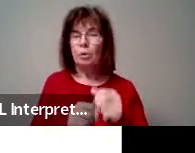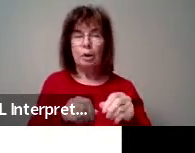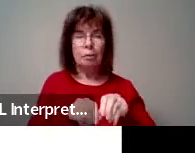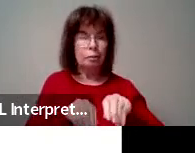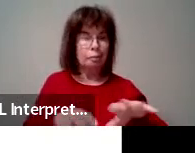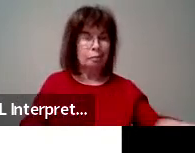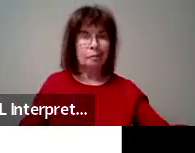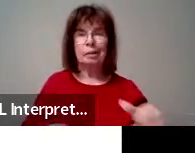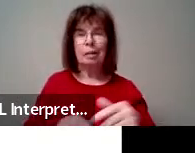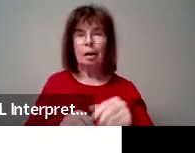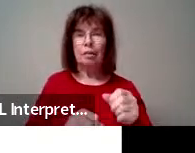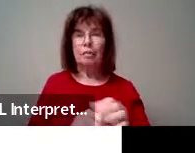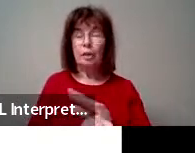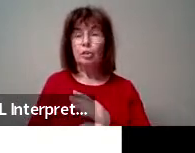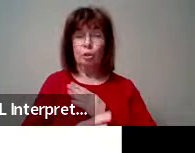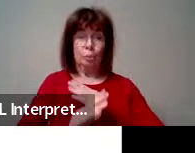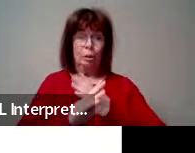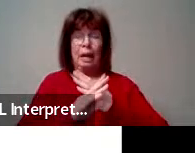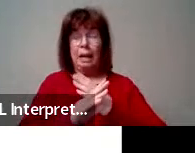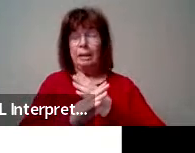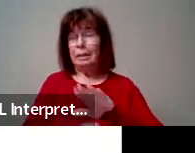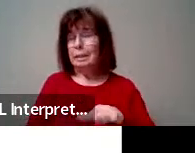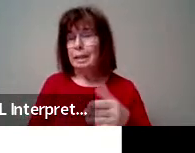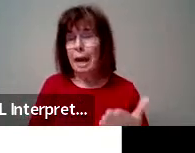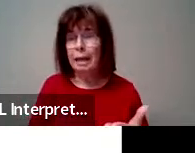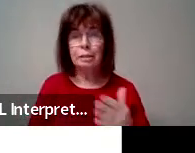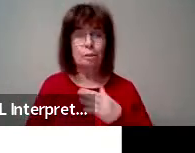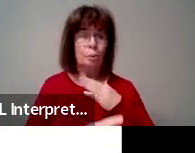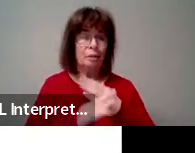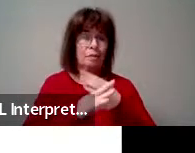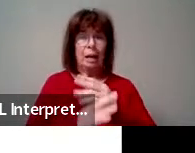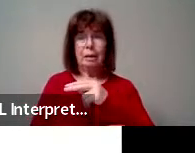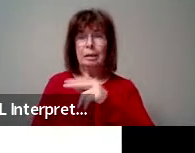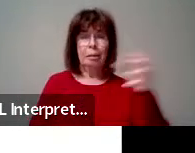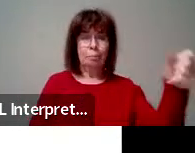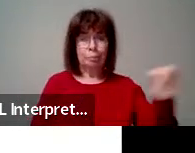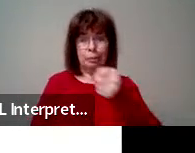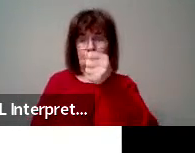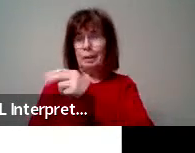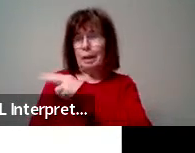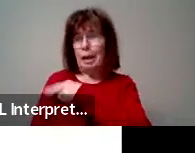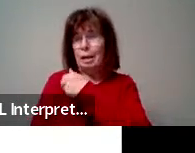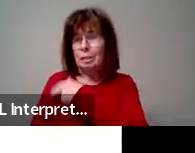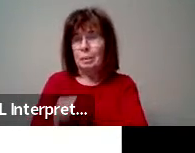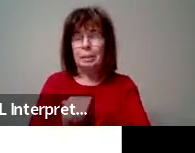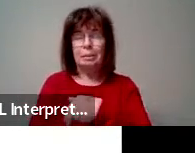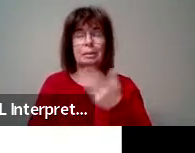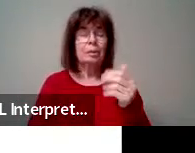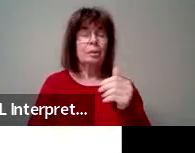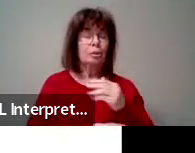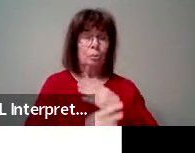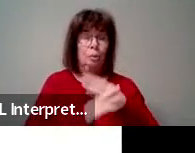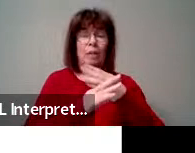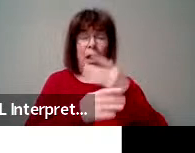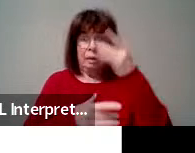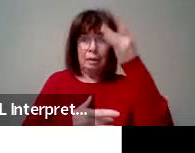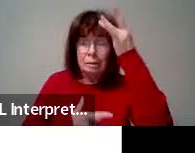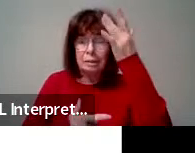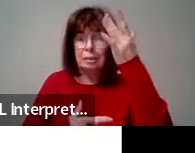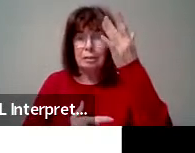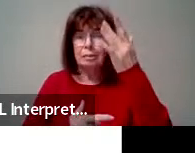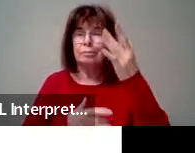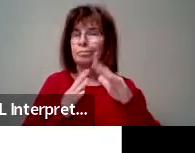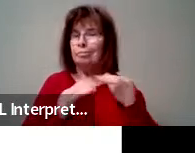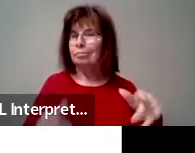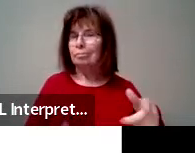prevent as many deaths as possible, to prevent hospitalization, severe illness, and so on and so forth.